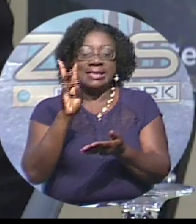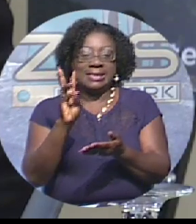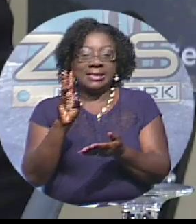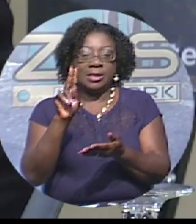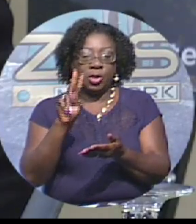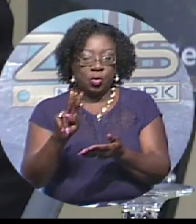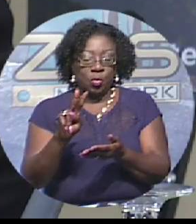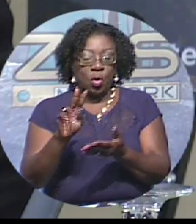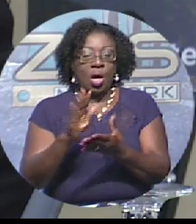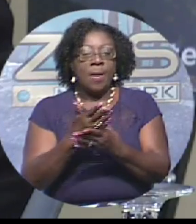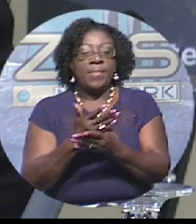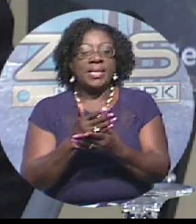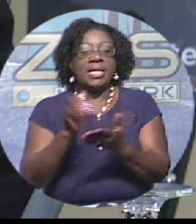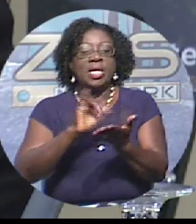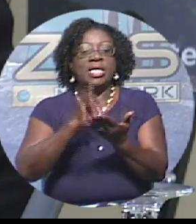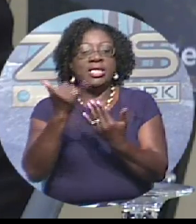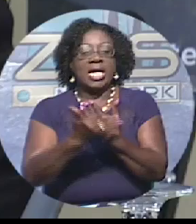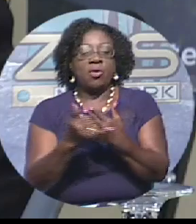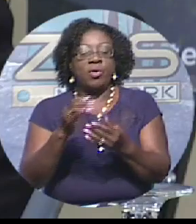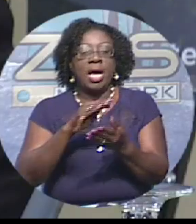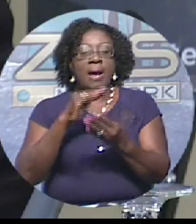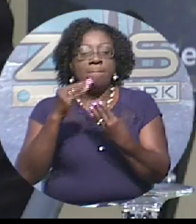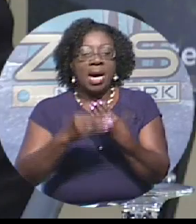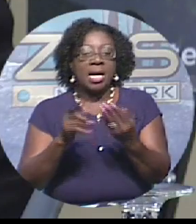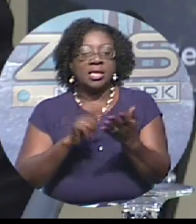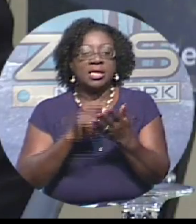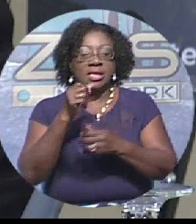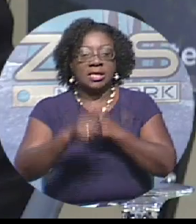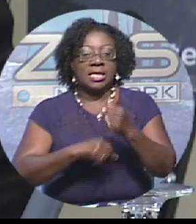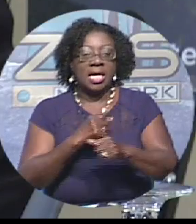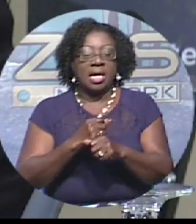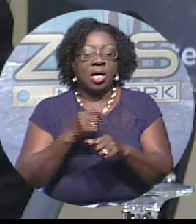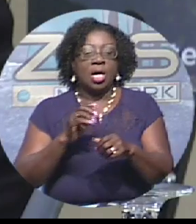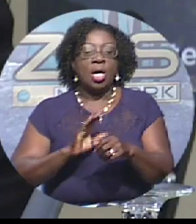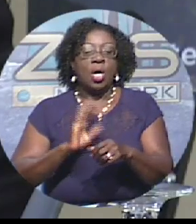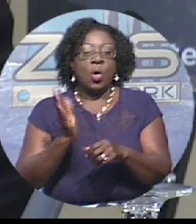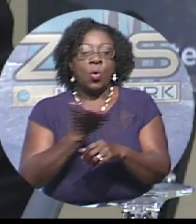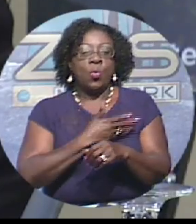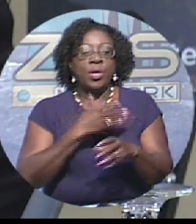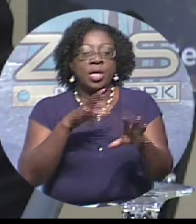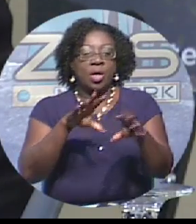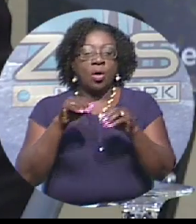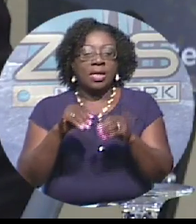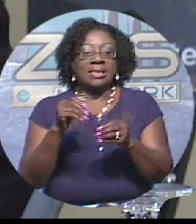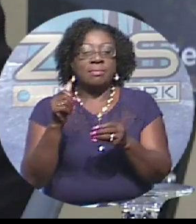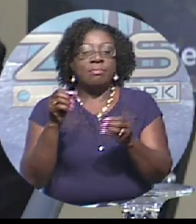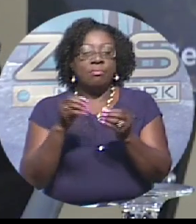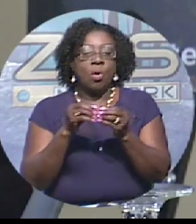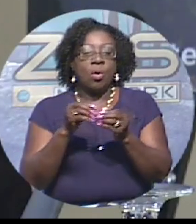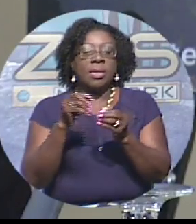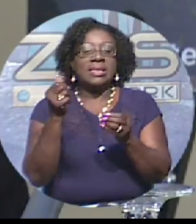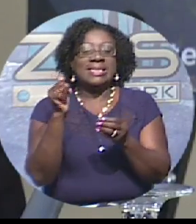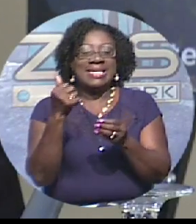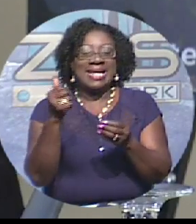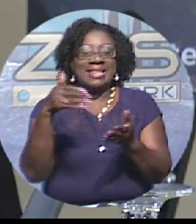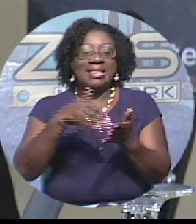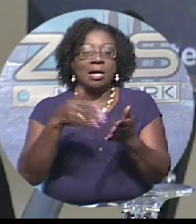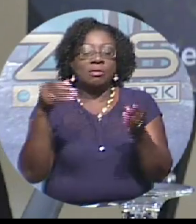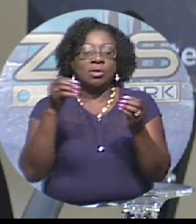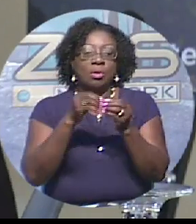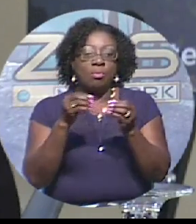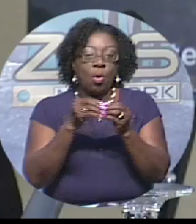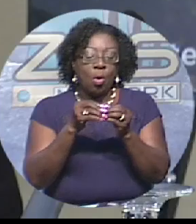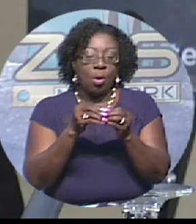Between January and March of this year, we received a little over 10,000 more air visitors, or